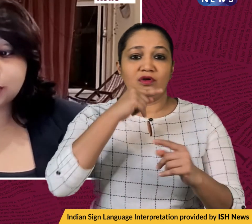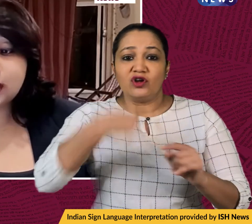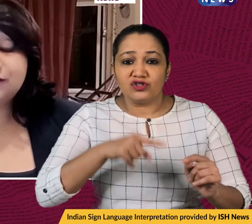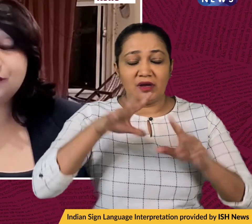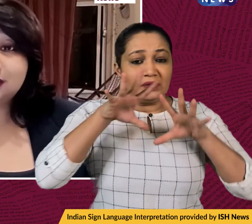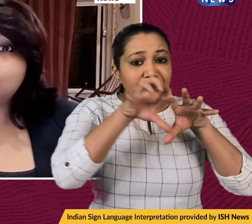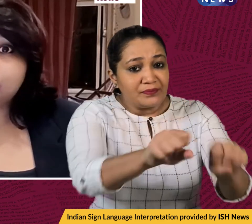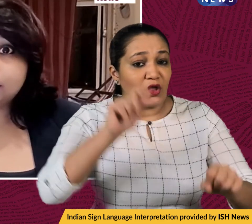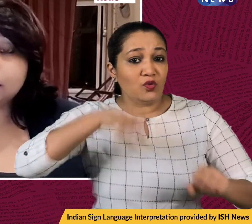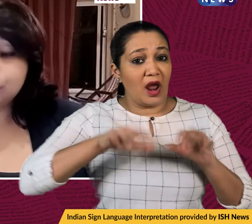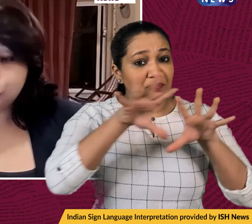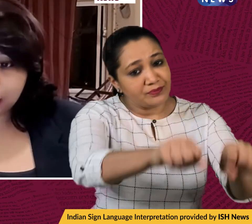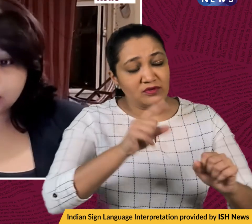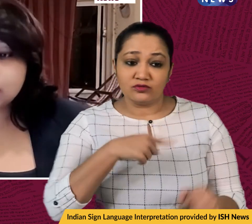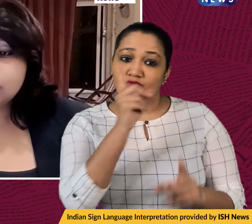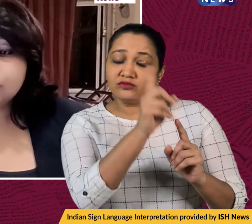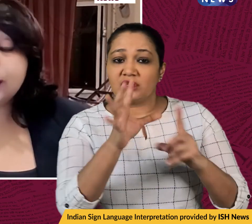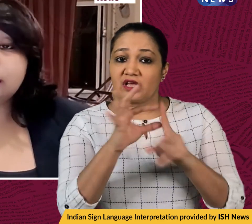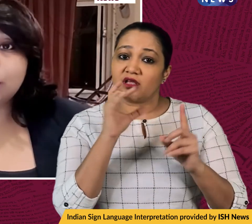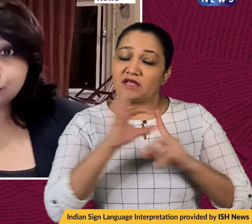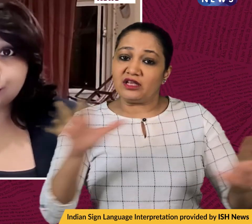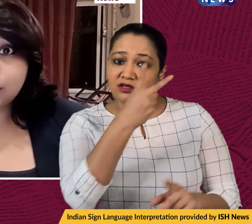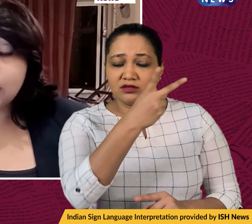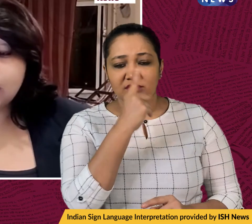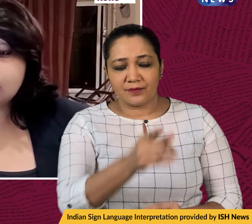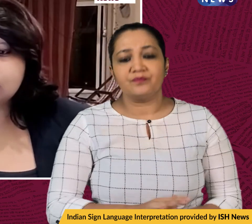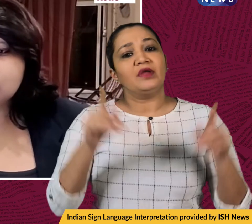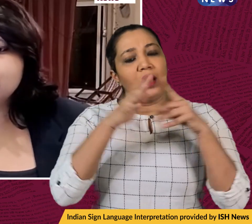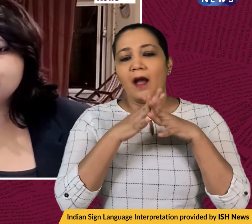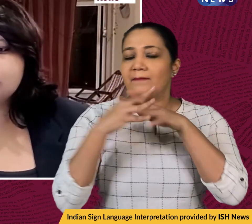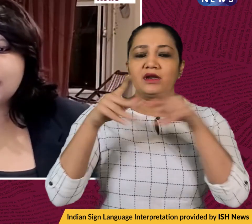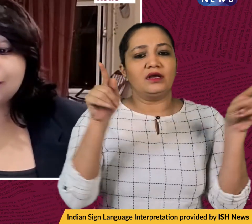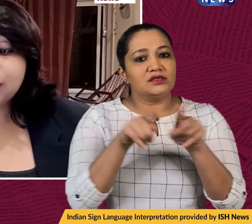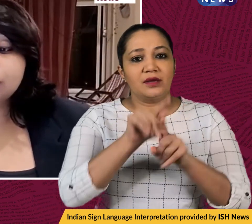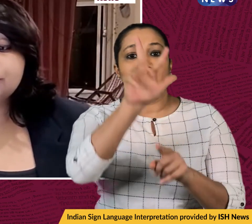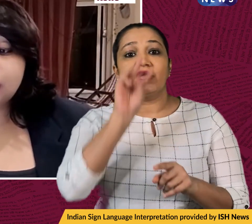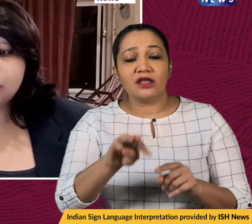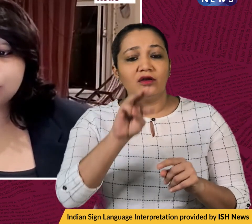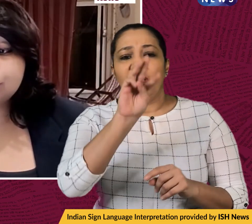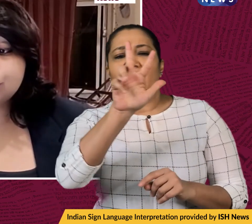against Russia if it invades Ukraine. The US also has put